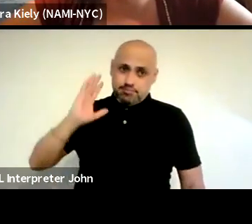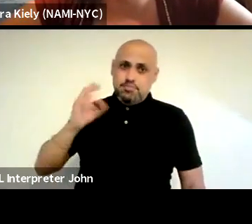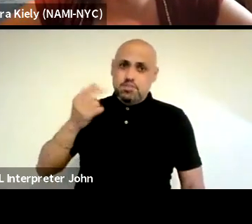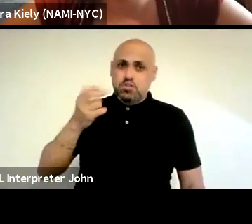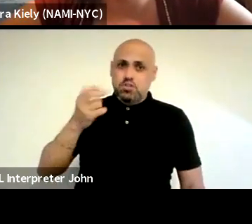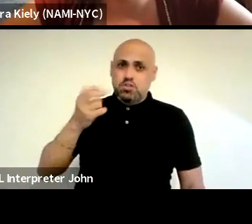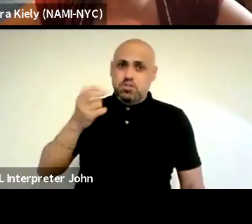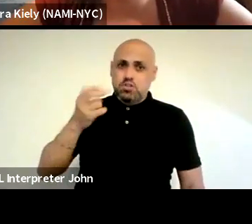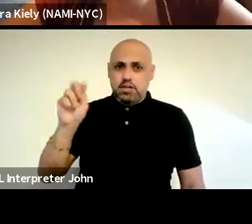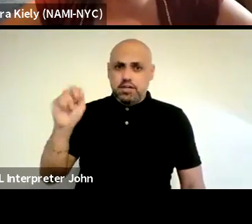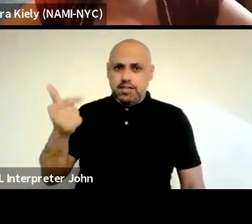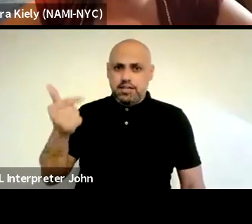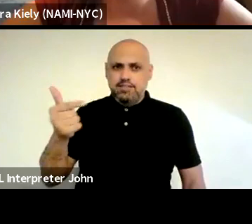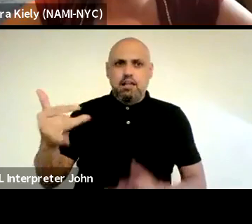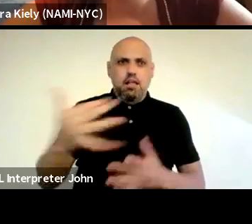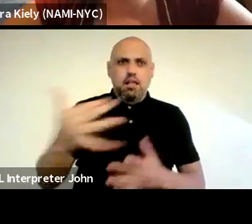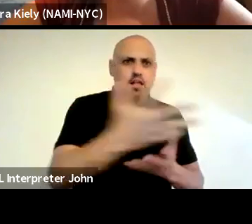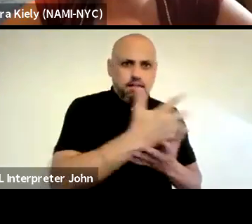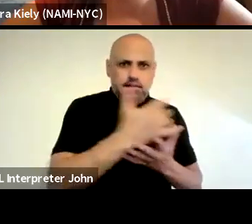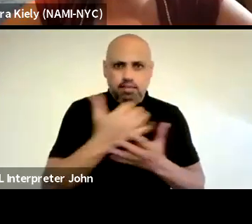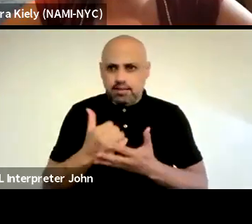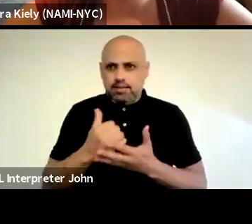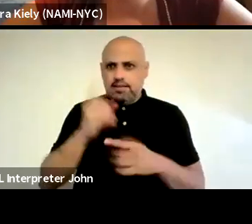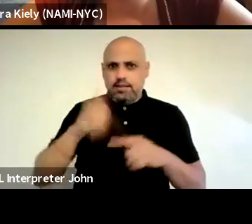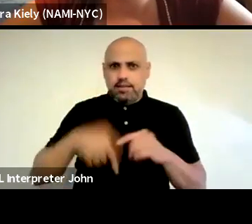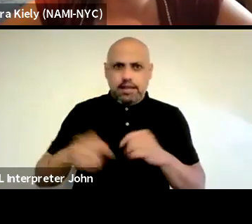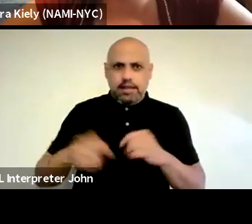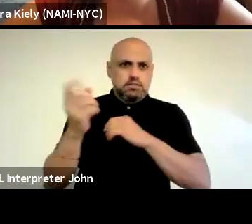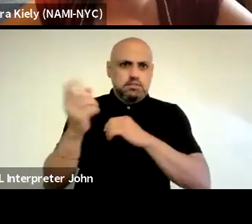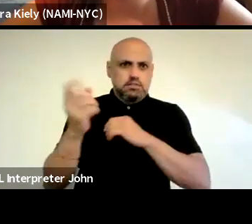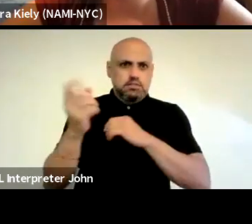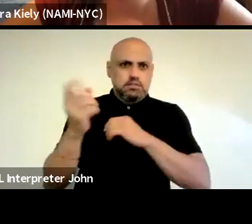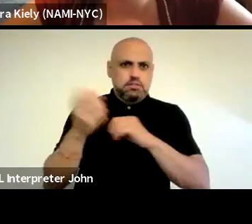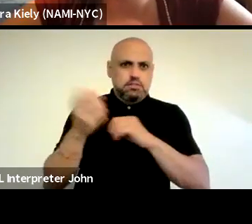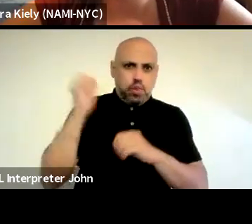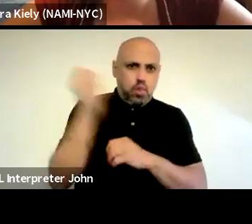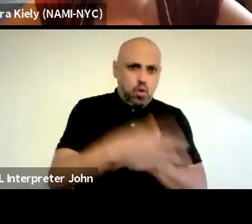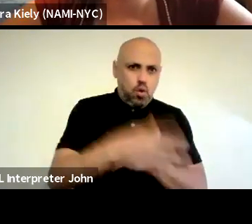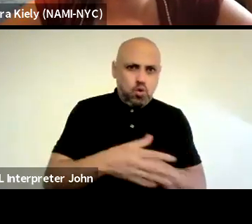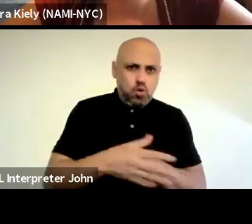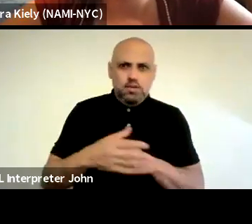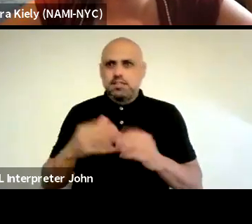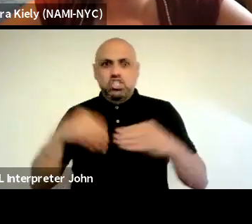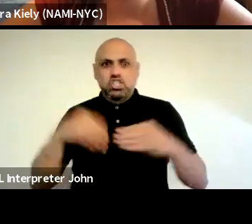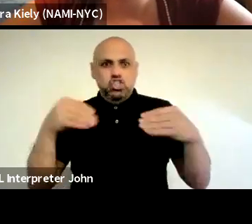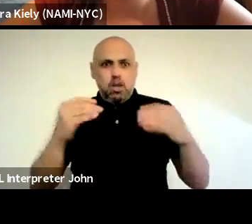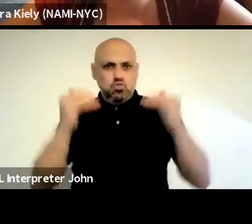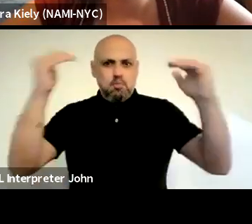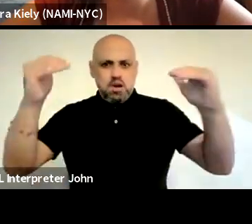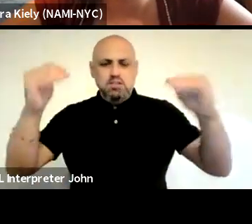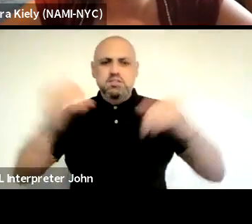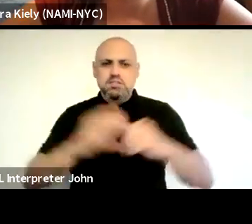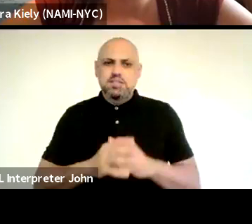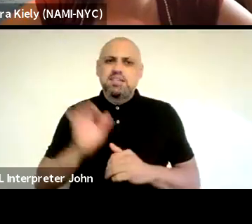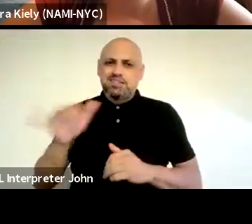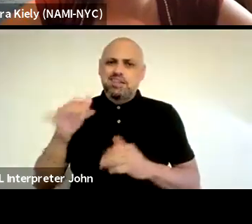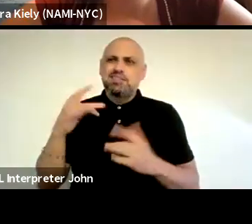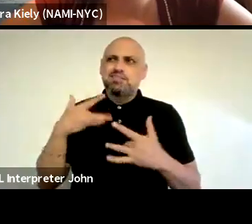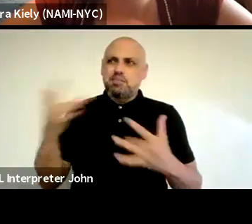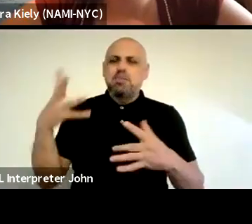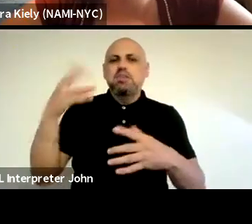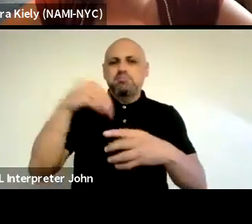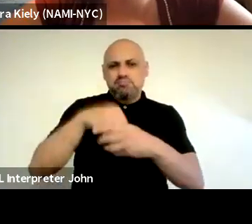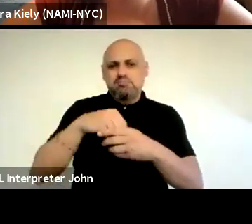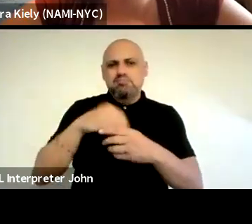behaviors, collecting and not being able to discard and excessively shopping was historically considered part of OCD. And then